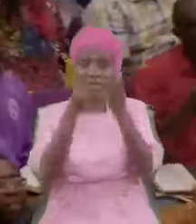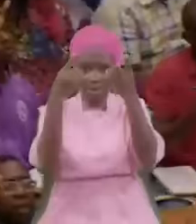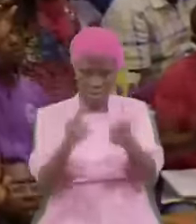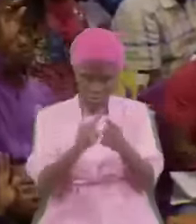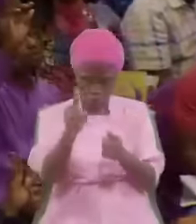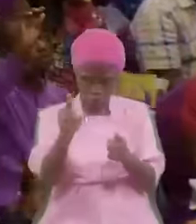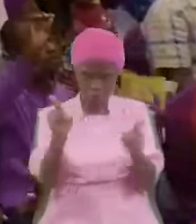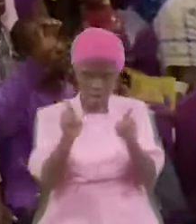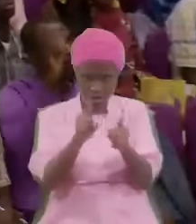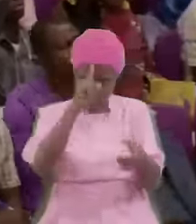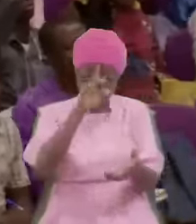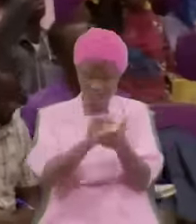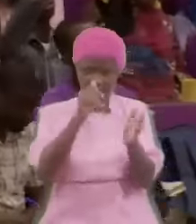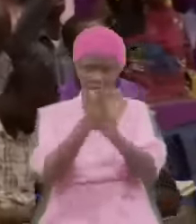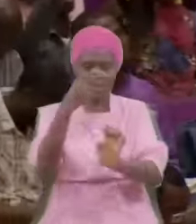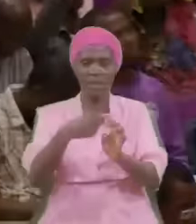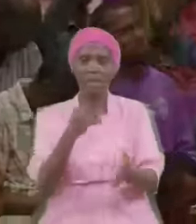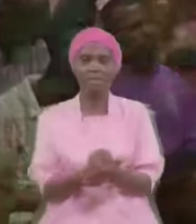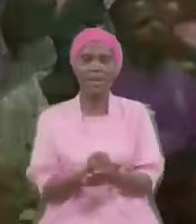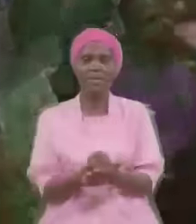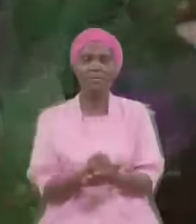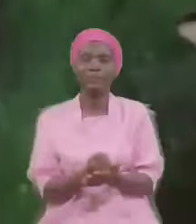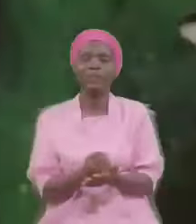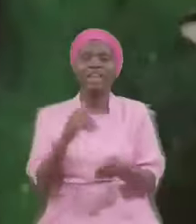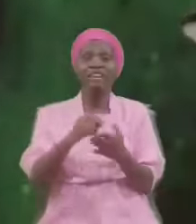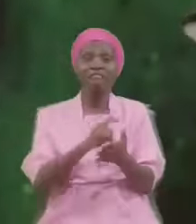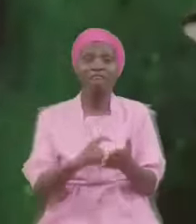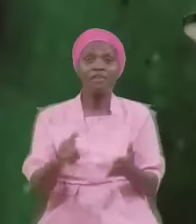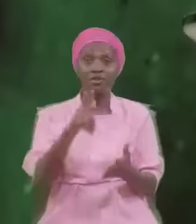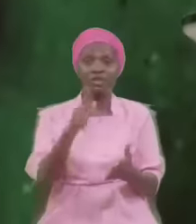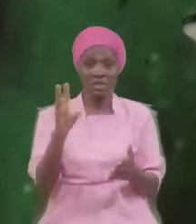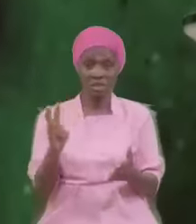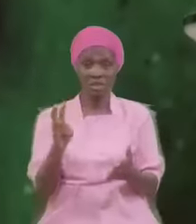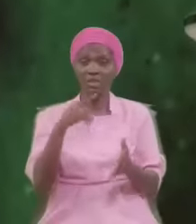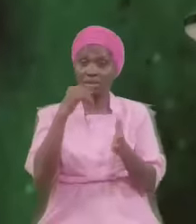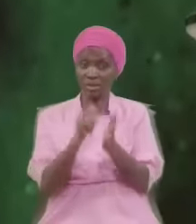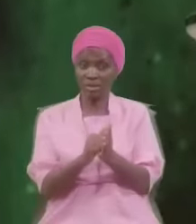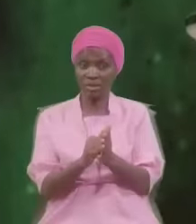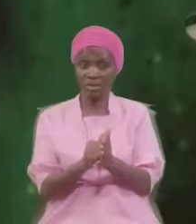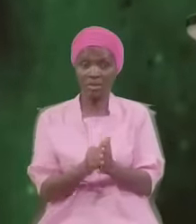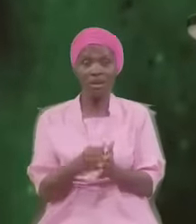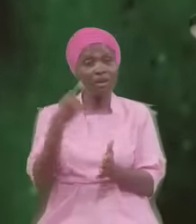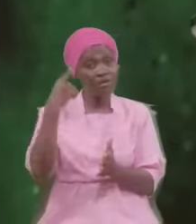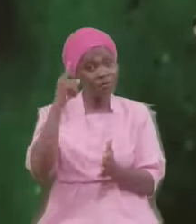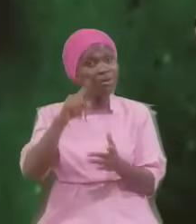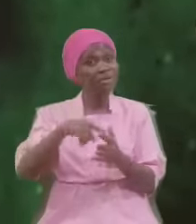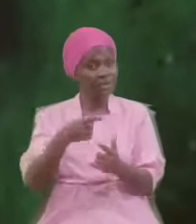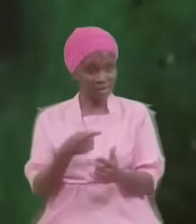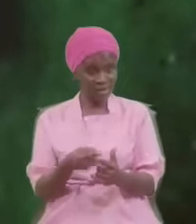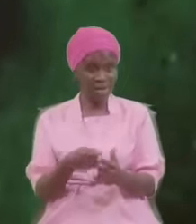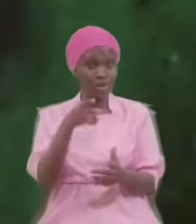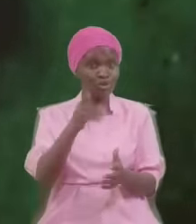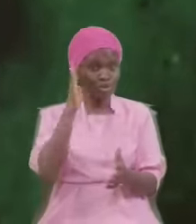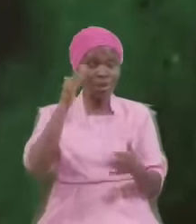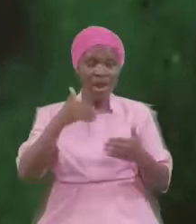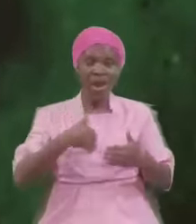faith. And then in verse 26, it says, for then shalt thou have thy delight in